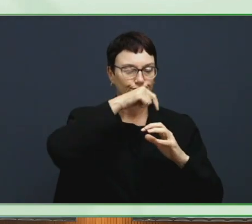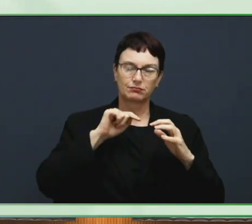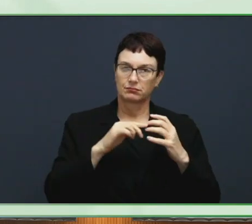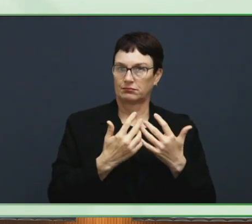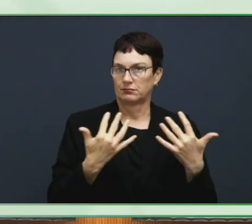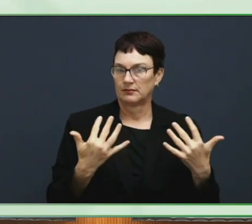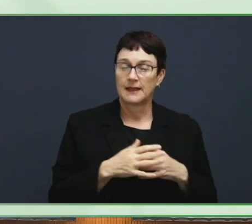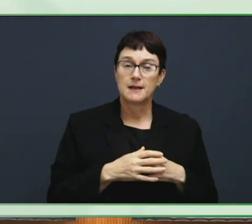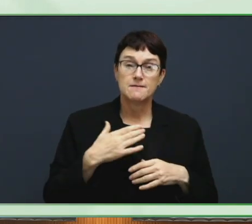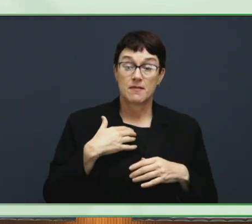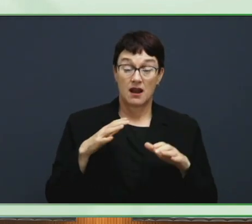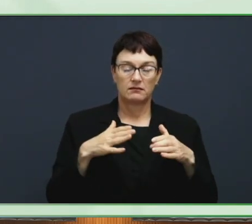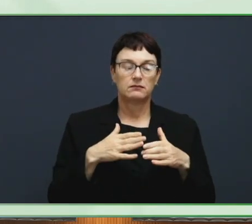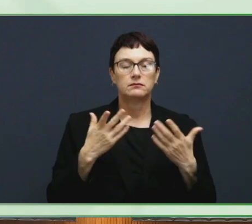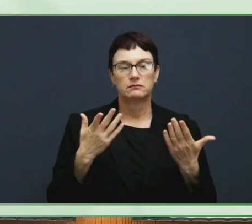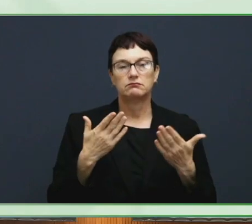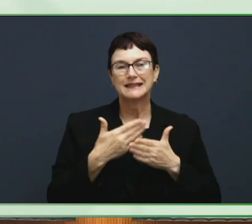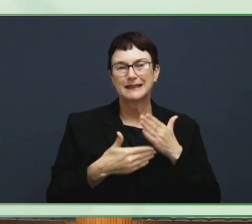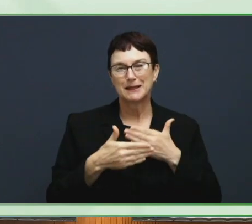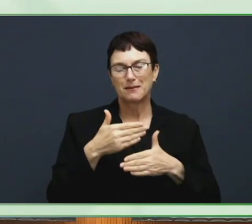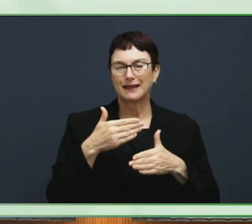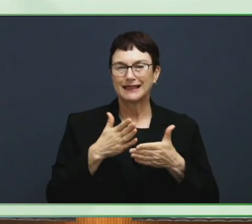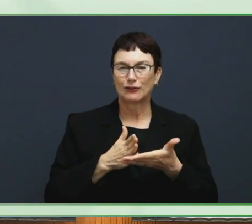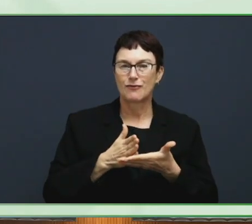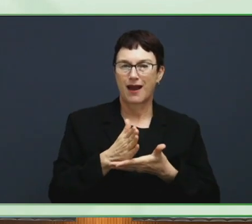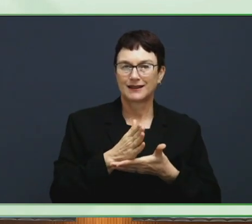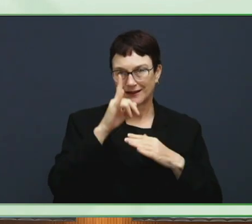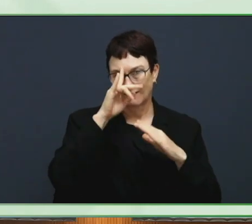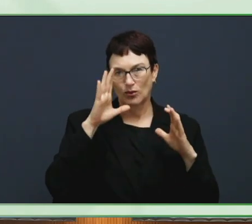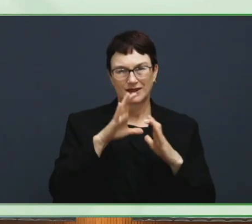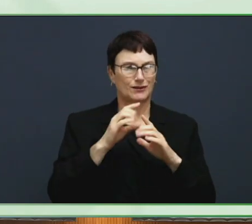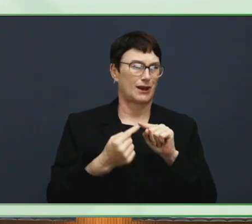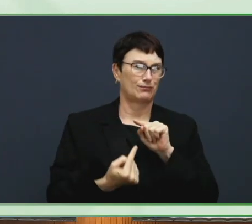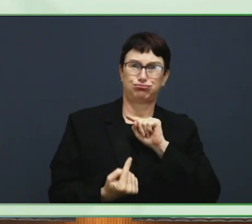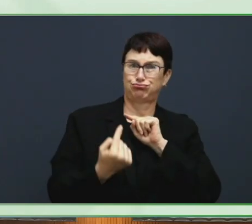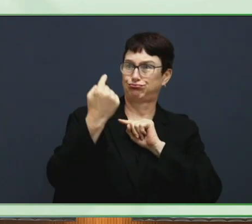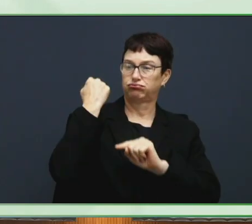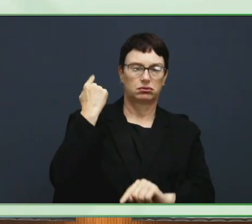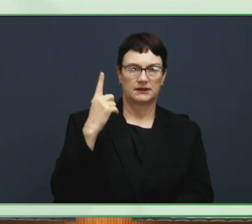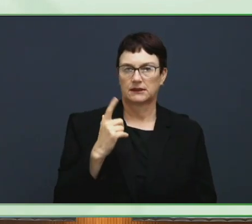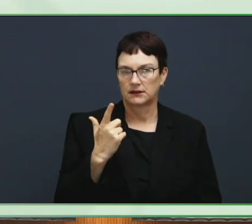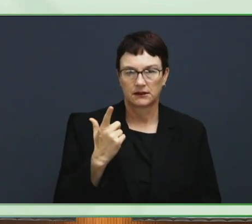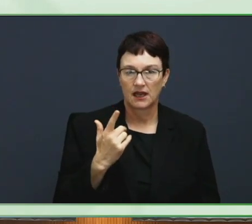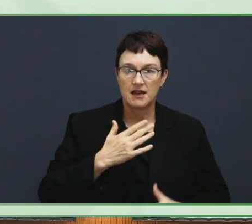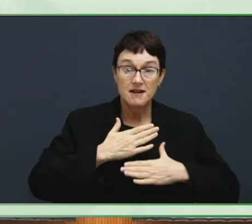the disability focus since early days. Sabancı family has also